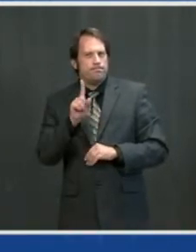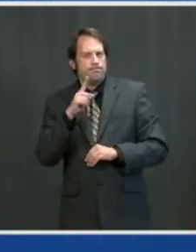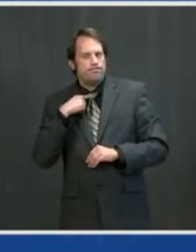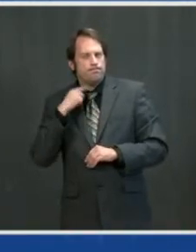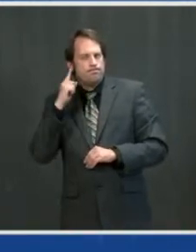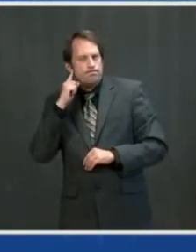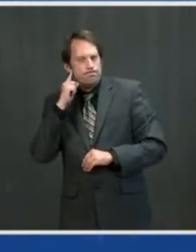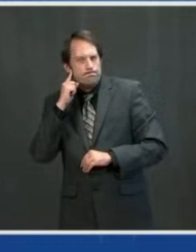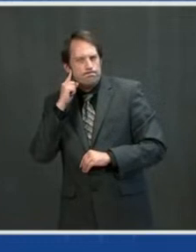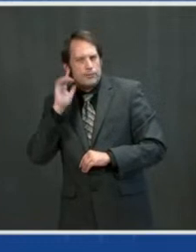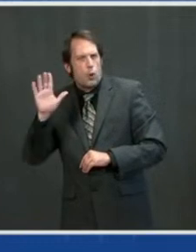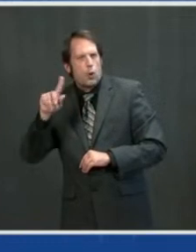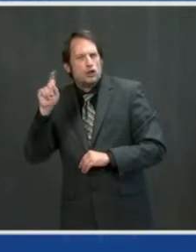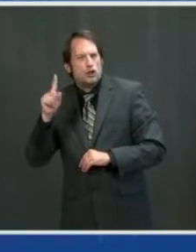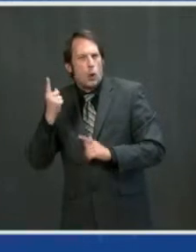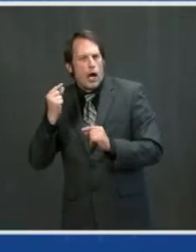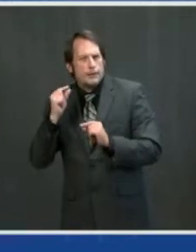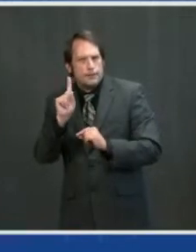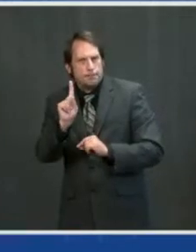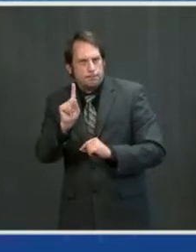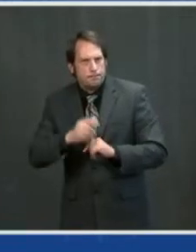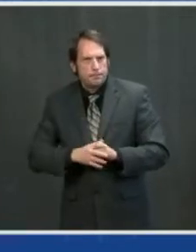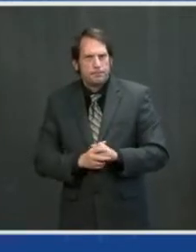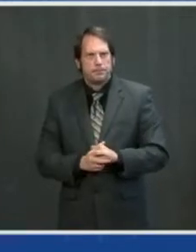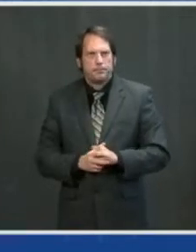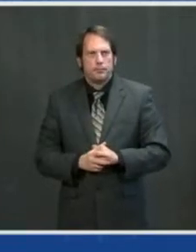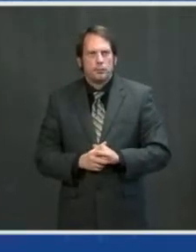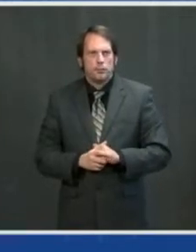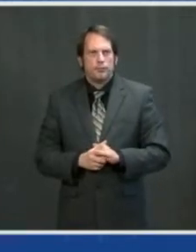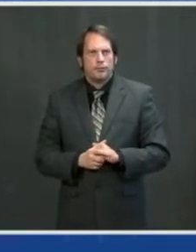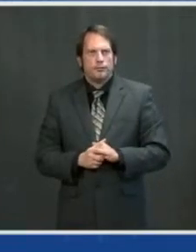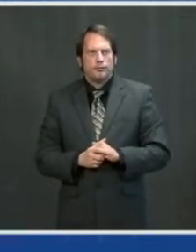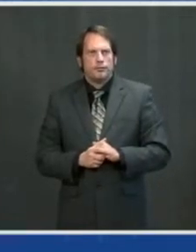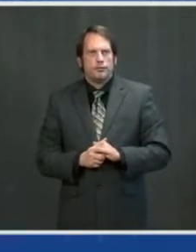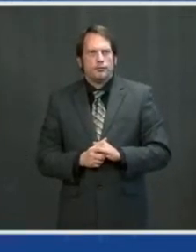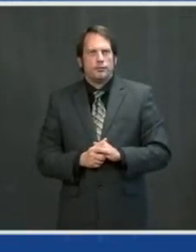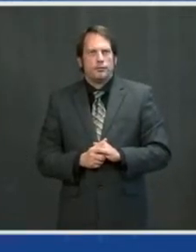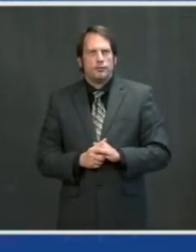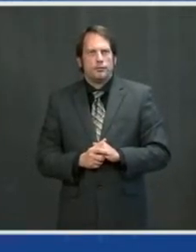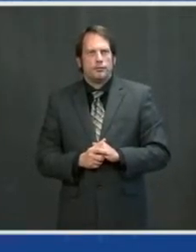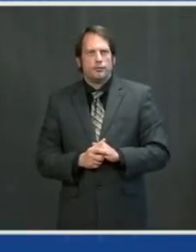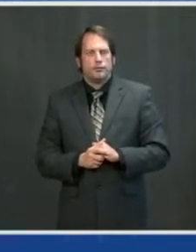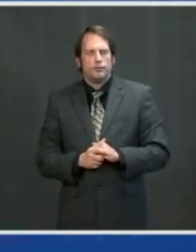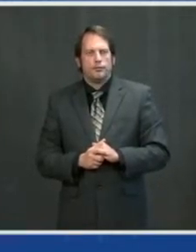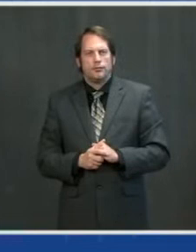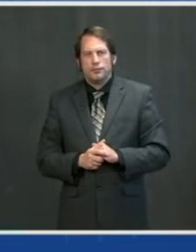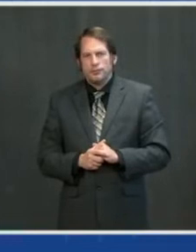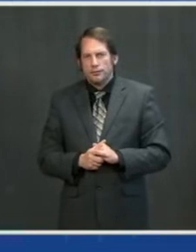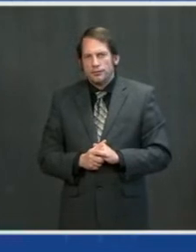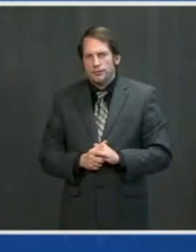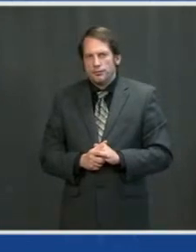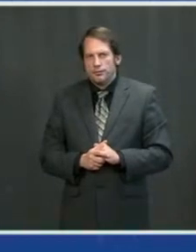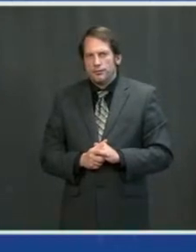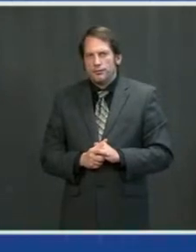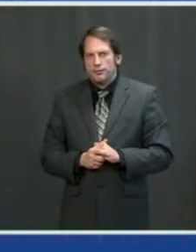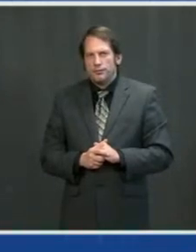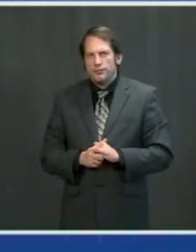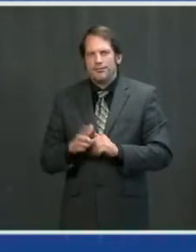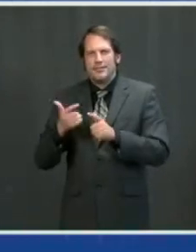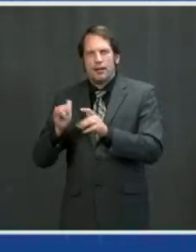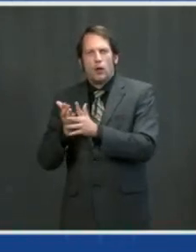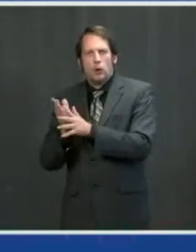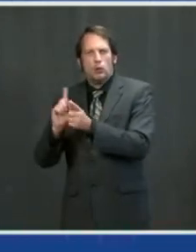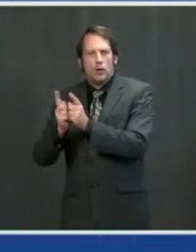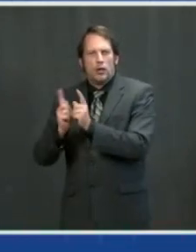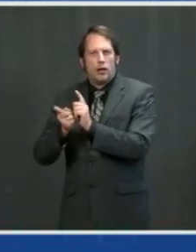the President mention about the concrete promise to send American athletes or any positive comments? If you can